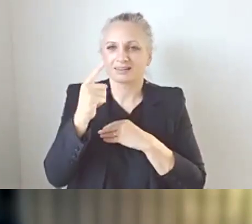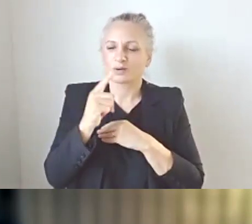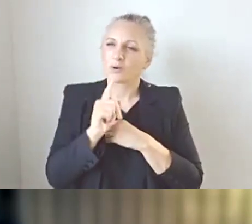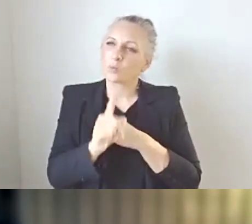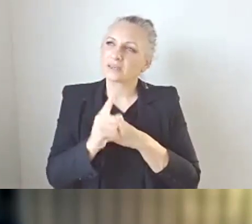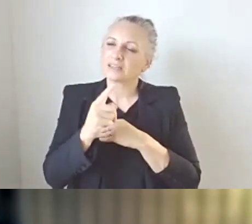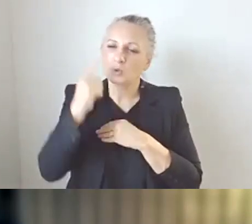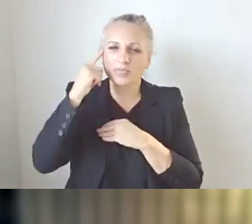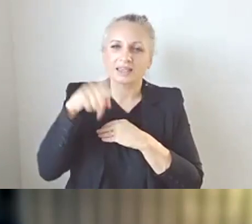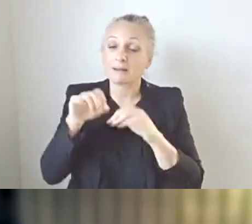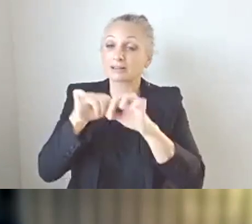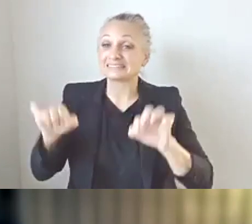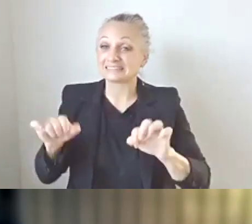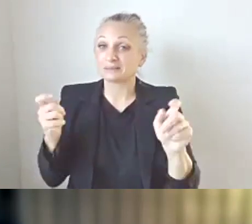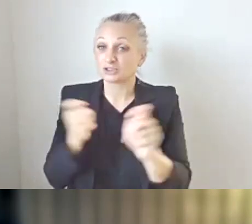we're talking about here.